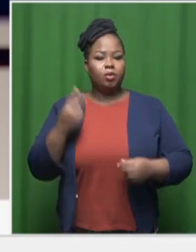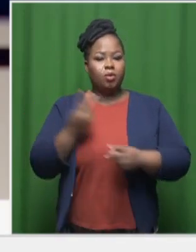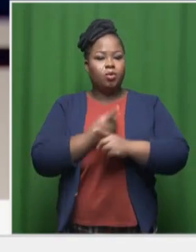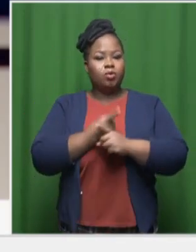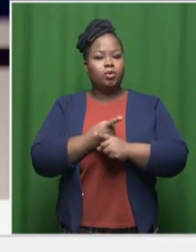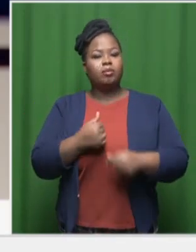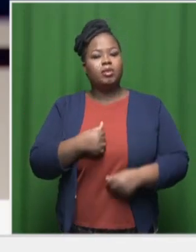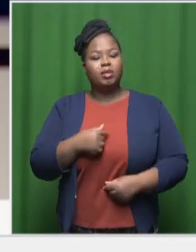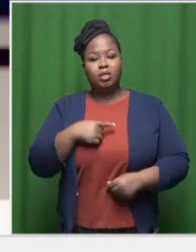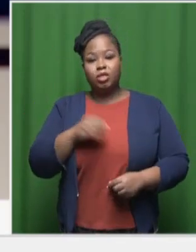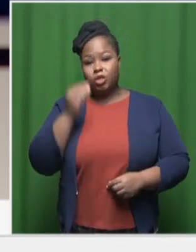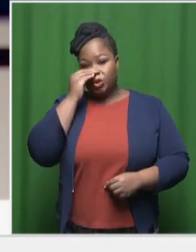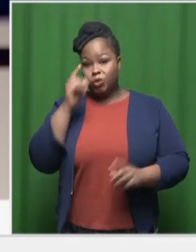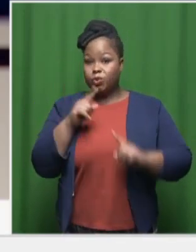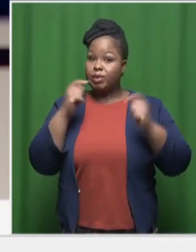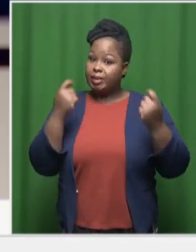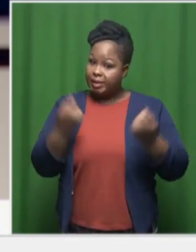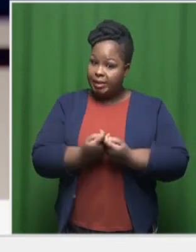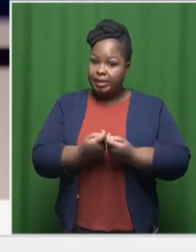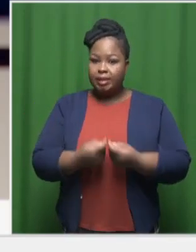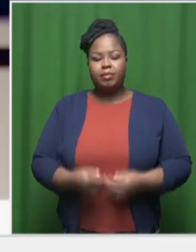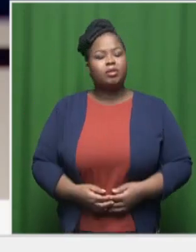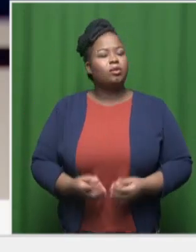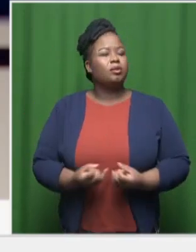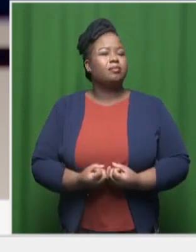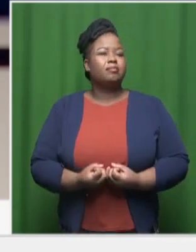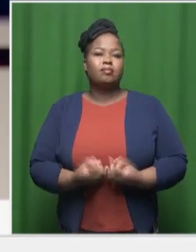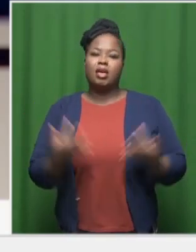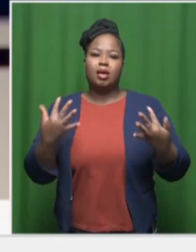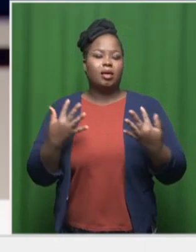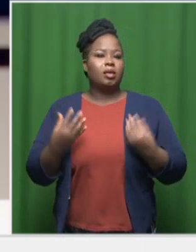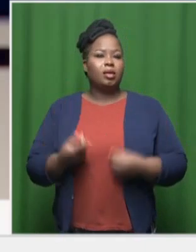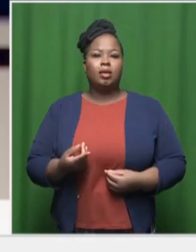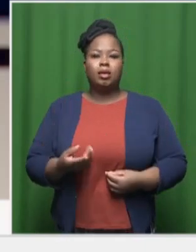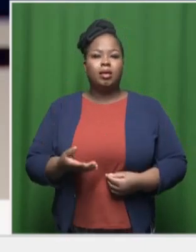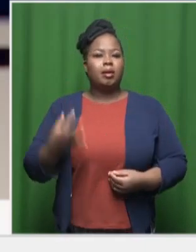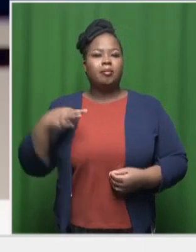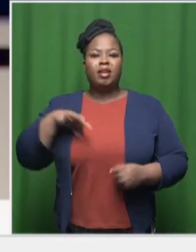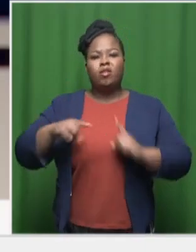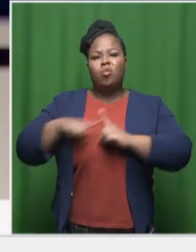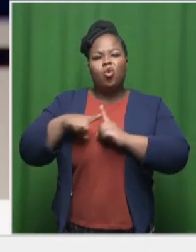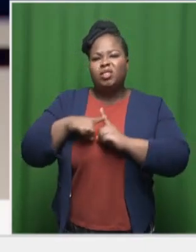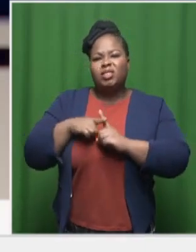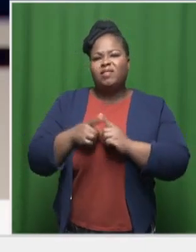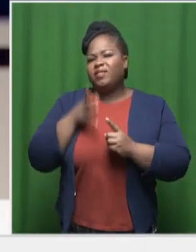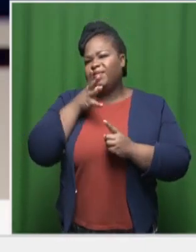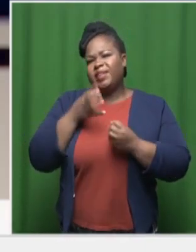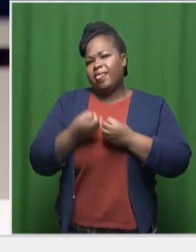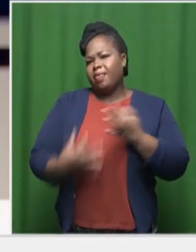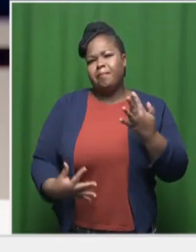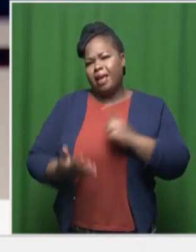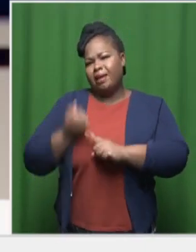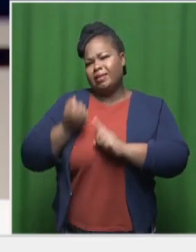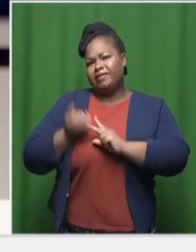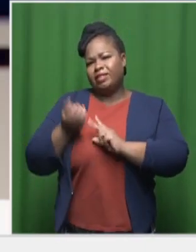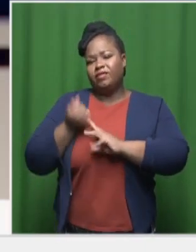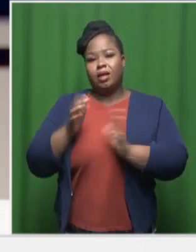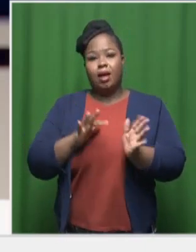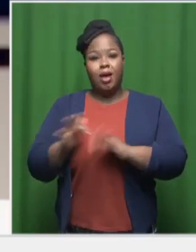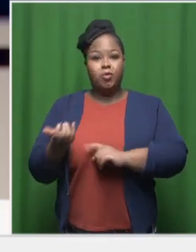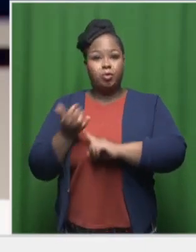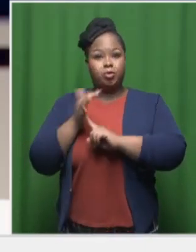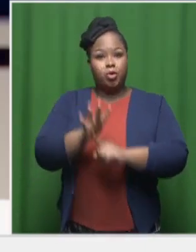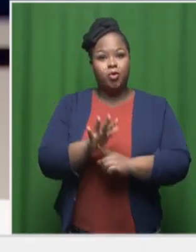about the news team, you've had so many wins, you know, whether it was about the manner in which you covered the